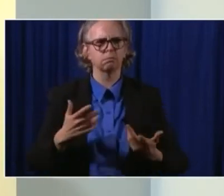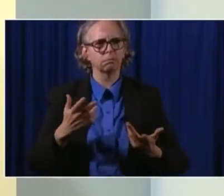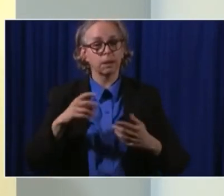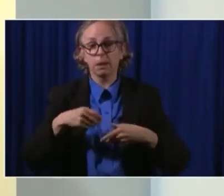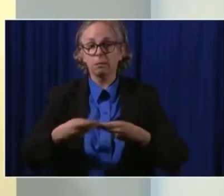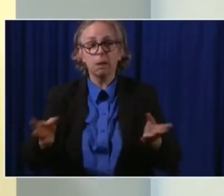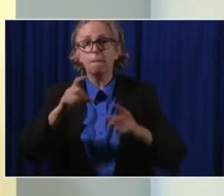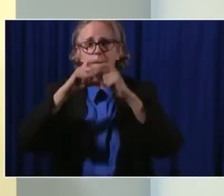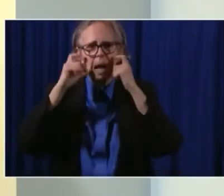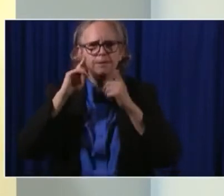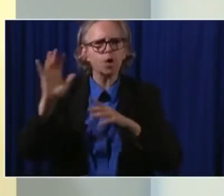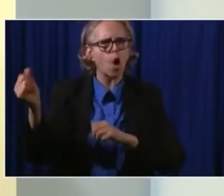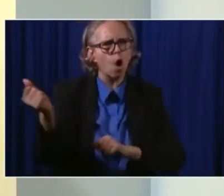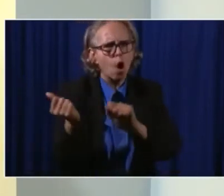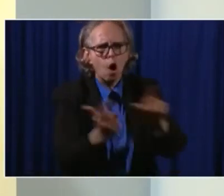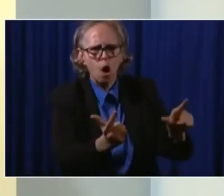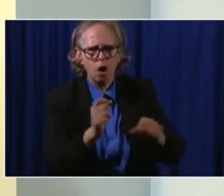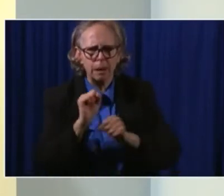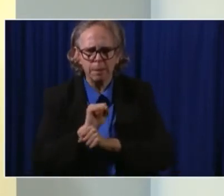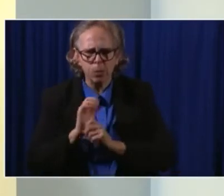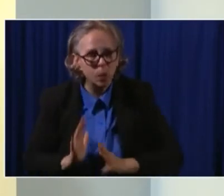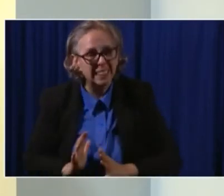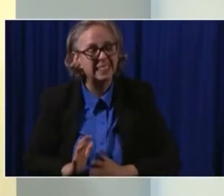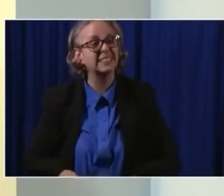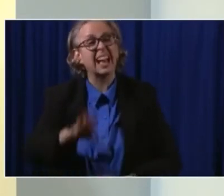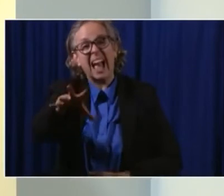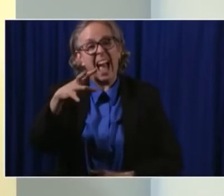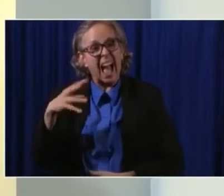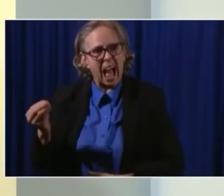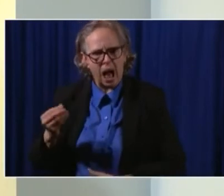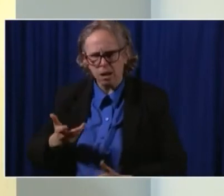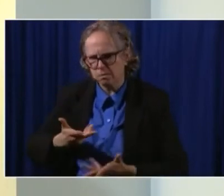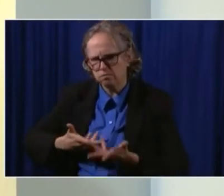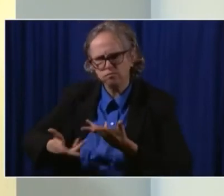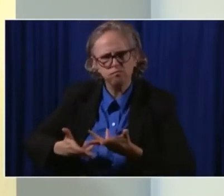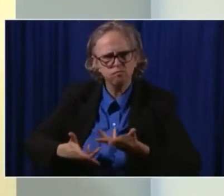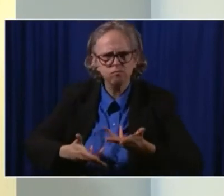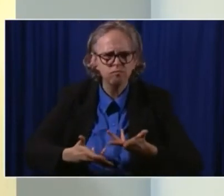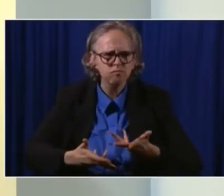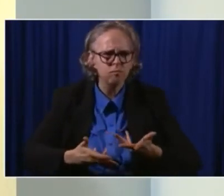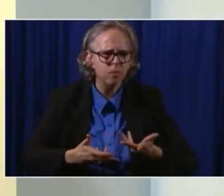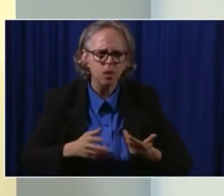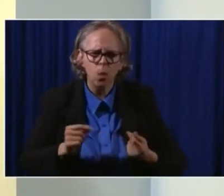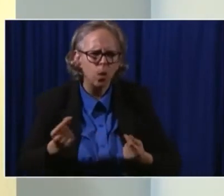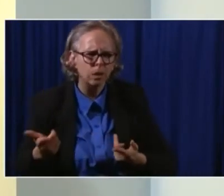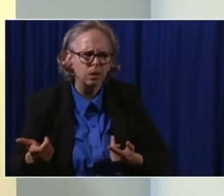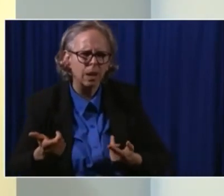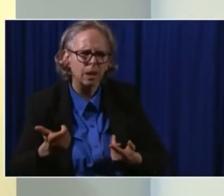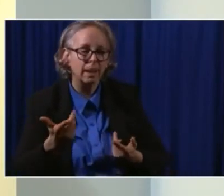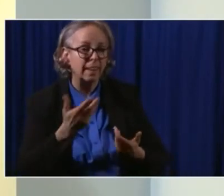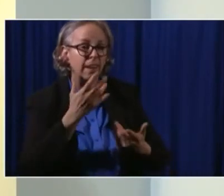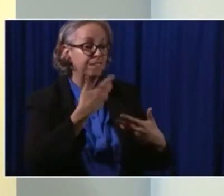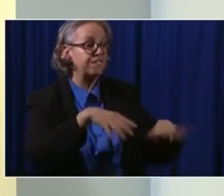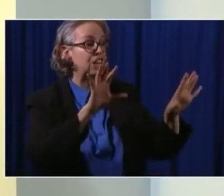their employees about the risks of after-hour conduct as well, cafeteria